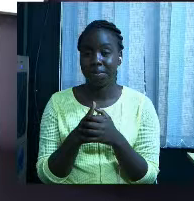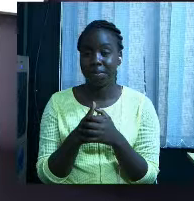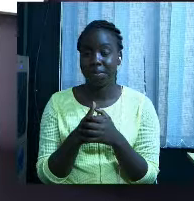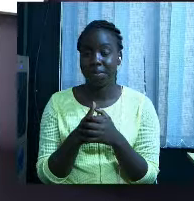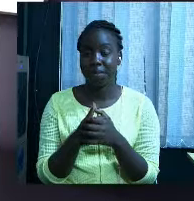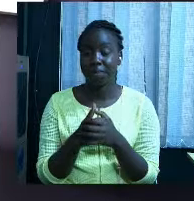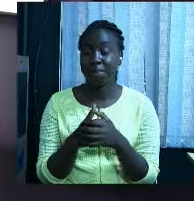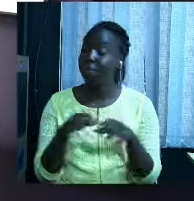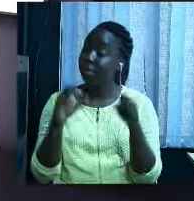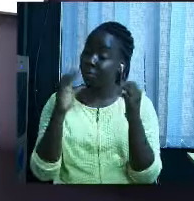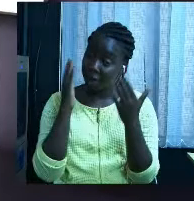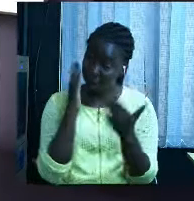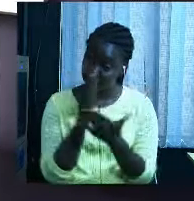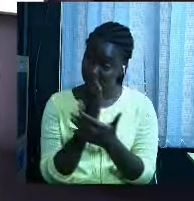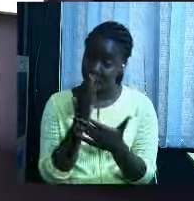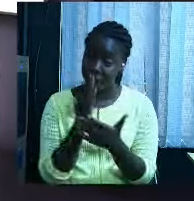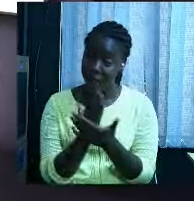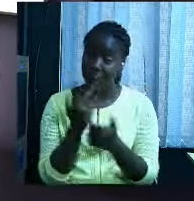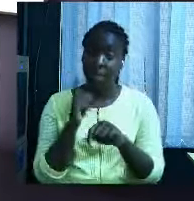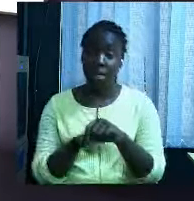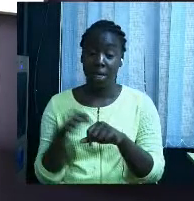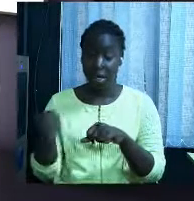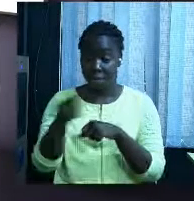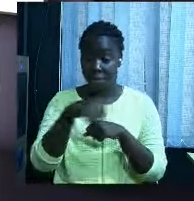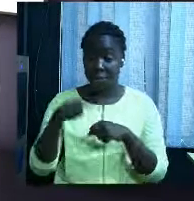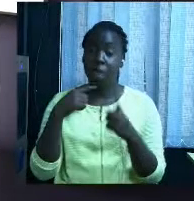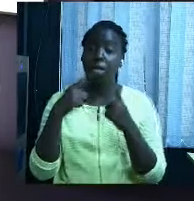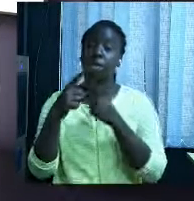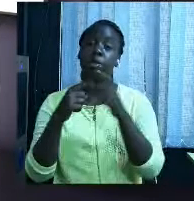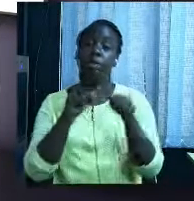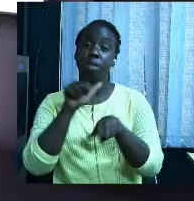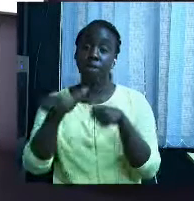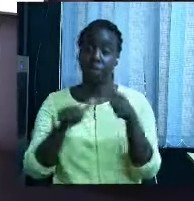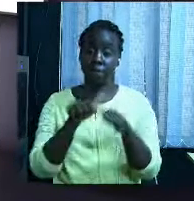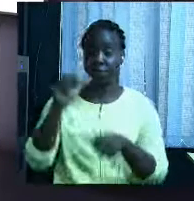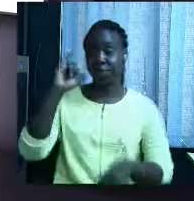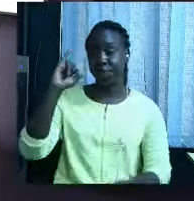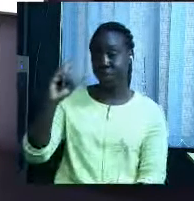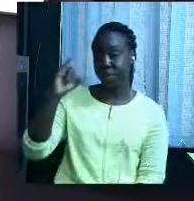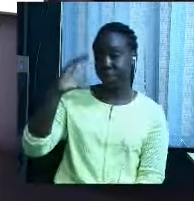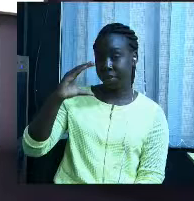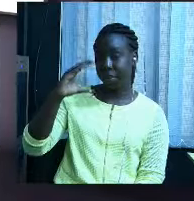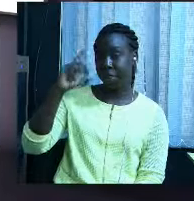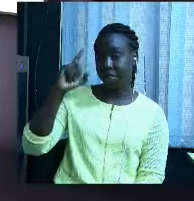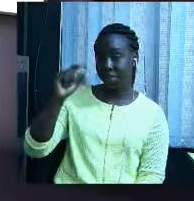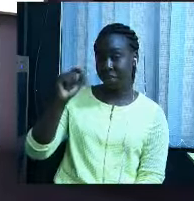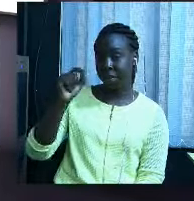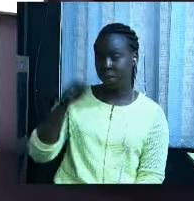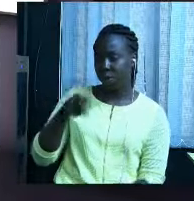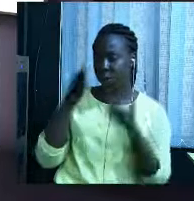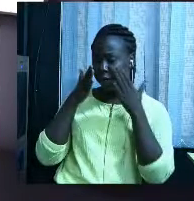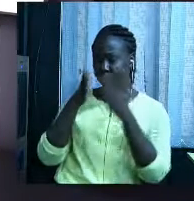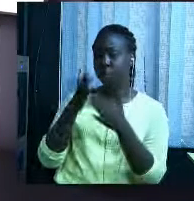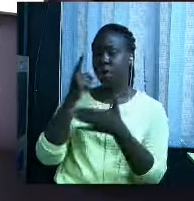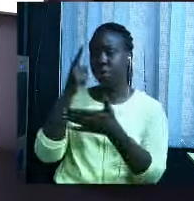Of course, when we talk about ICT, it is hinged on education.